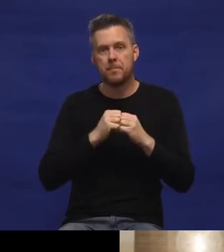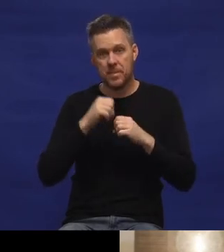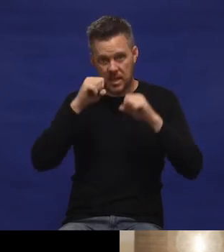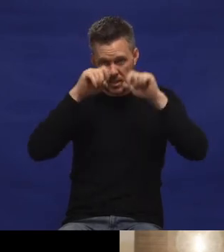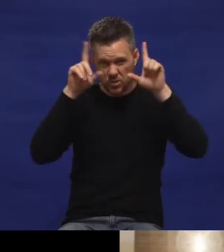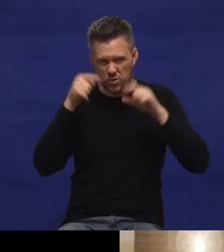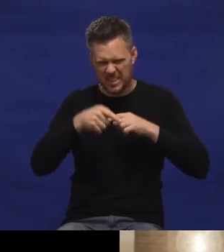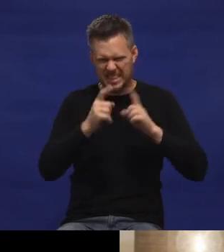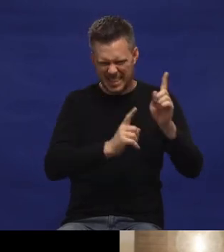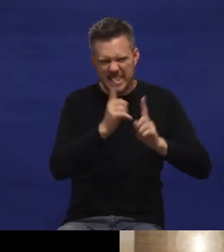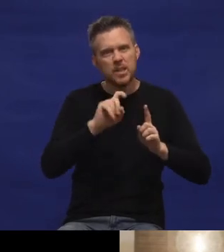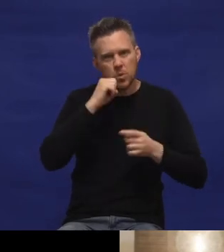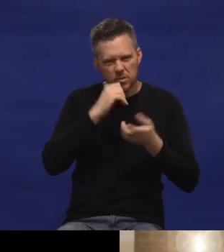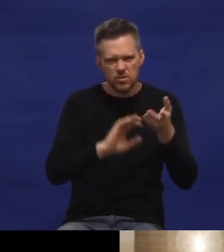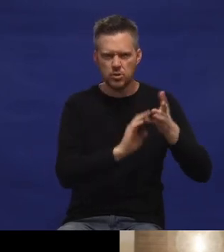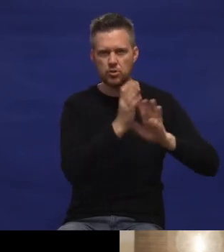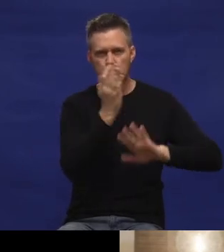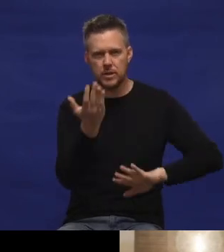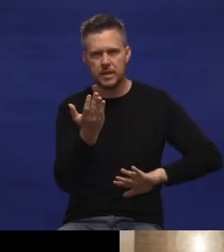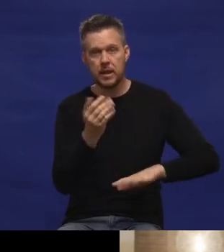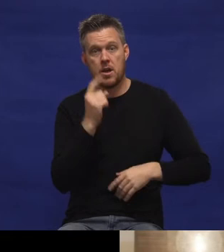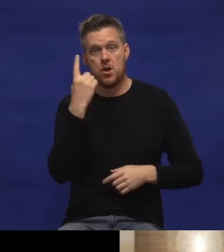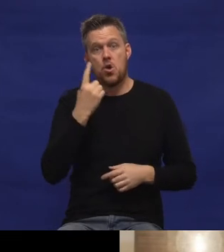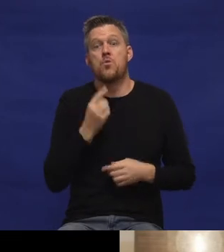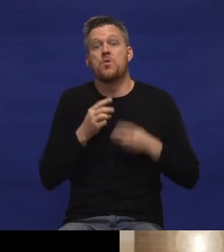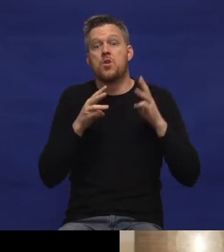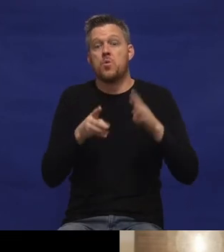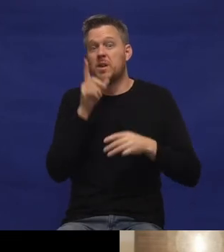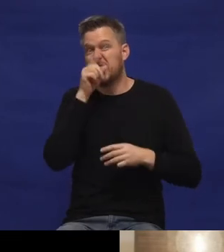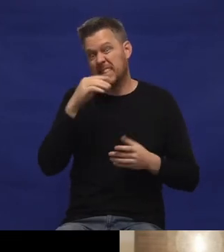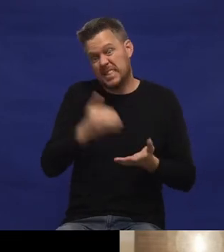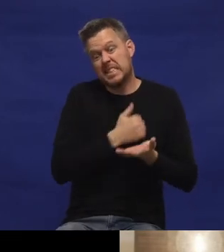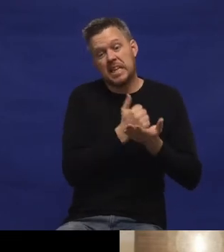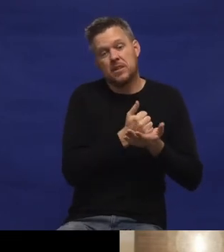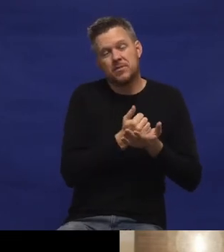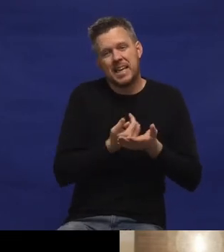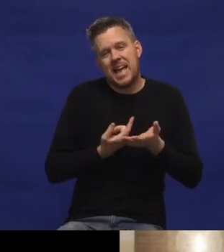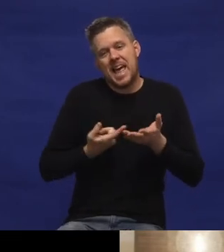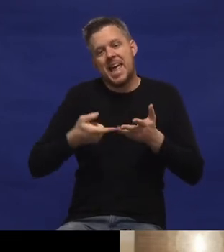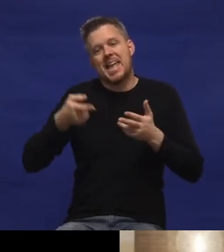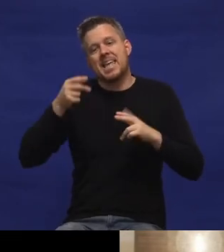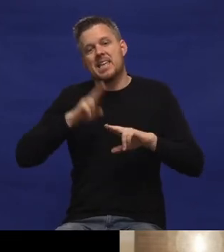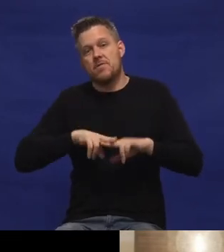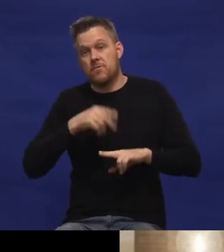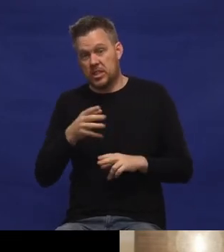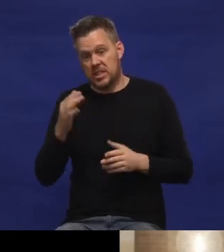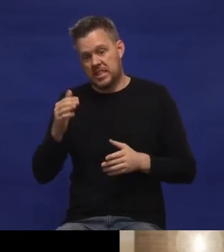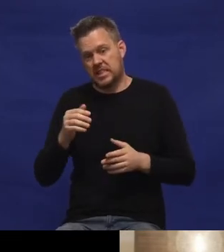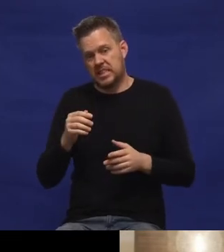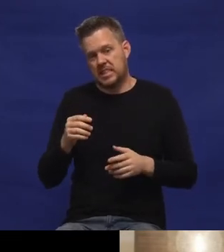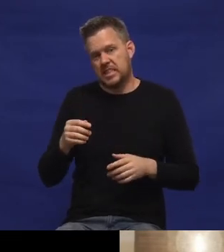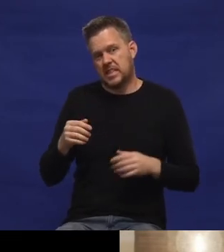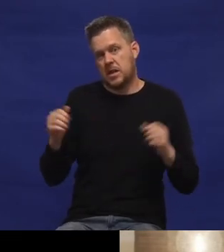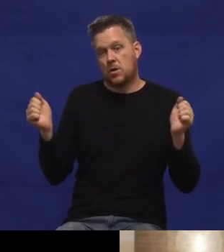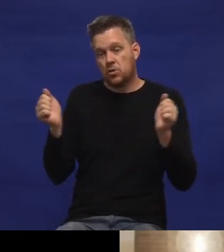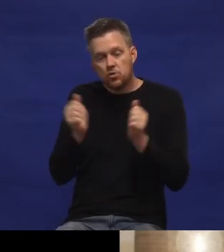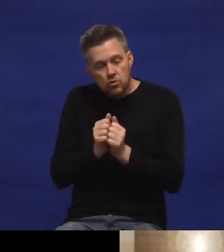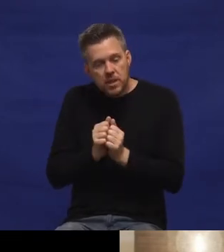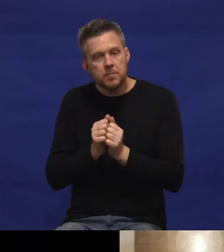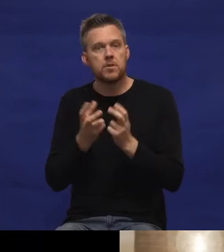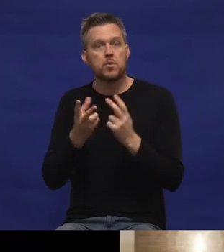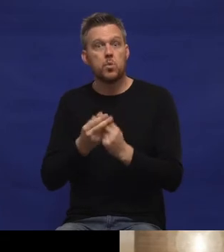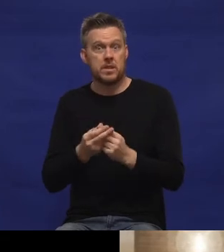and the only way that she could be saved is if she entered into a covenant with